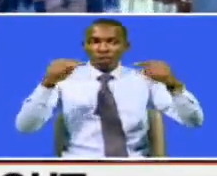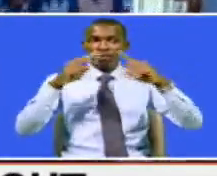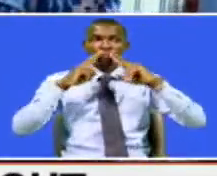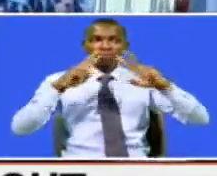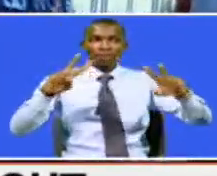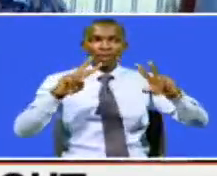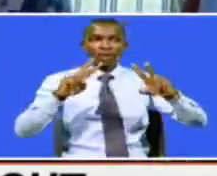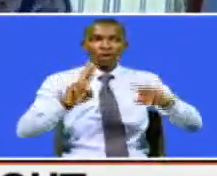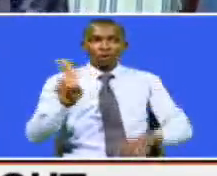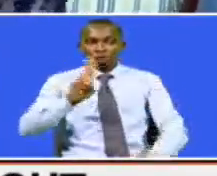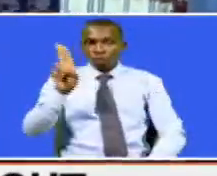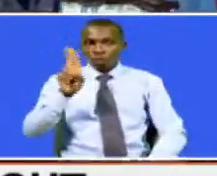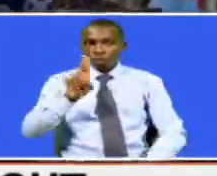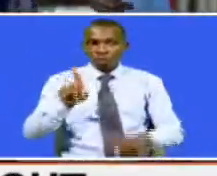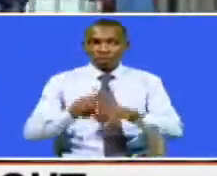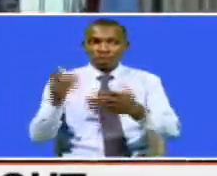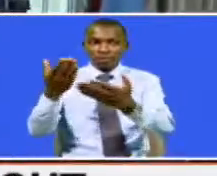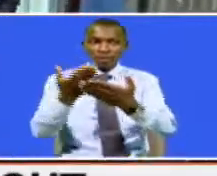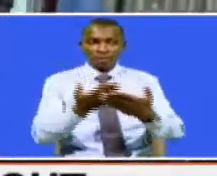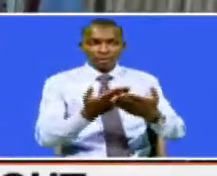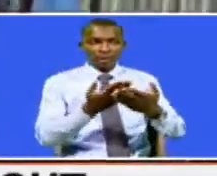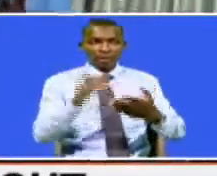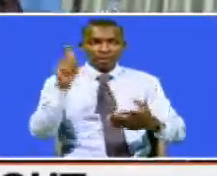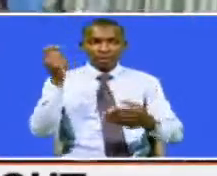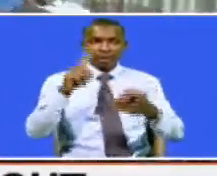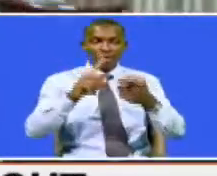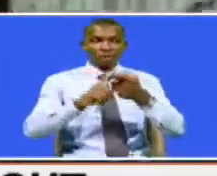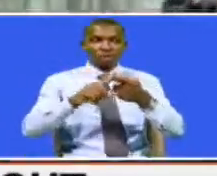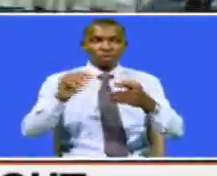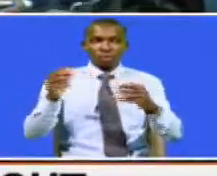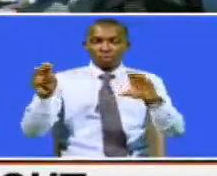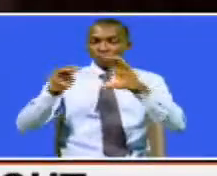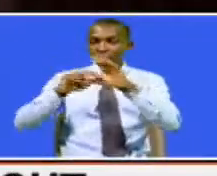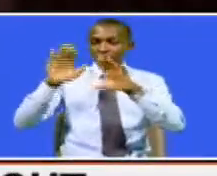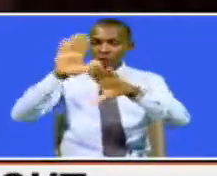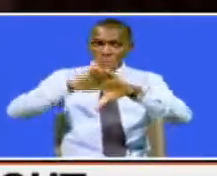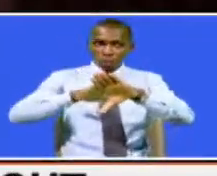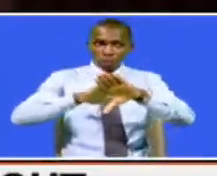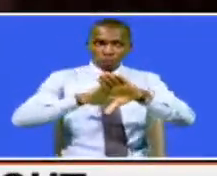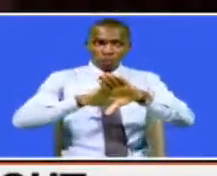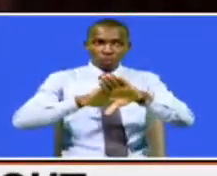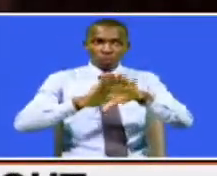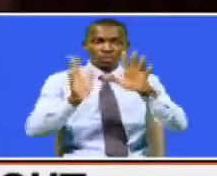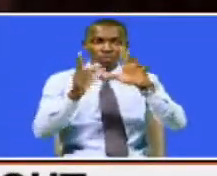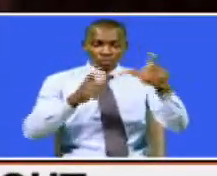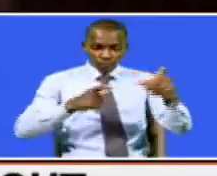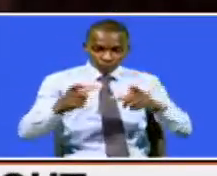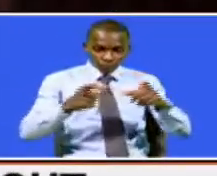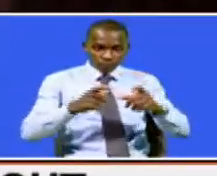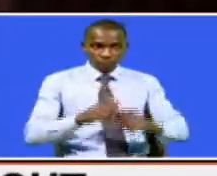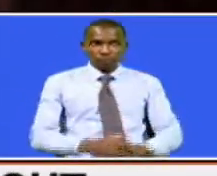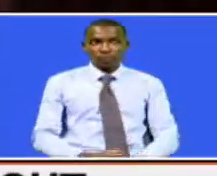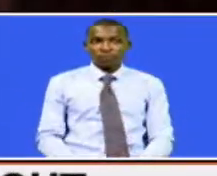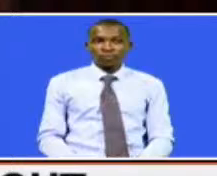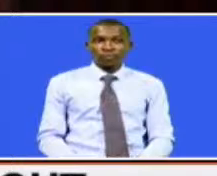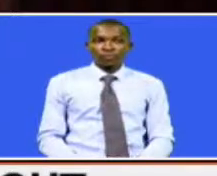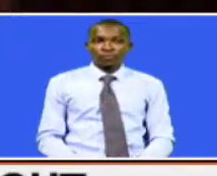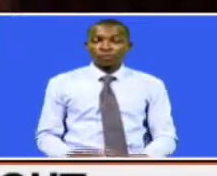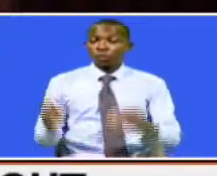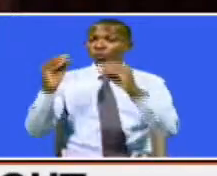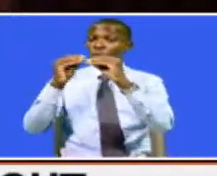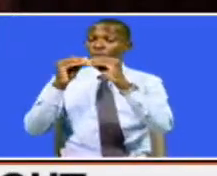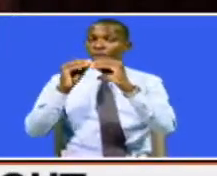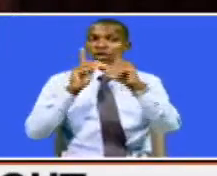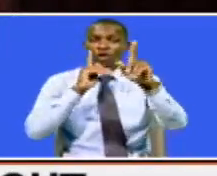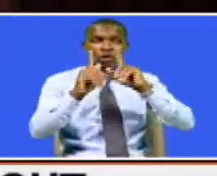his side, reiterated Kenya's commitment to the principles of good governance. A hope that I expressed today in talking with him, that